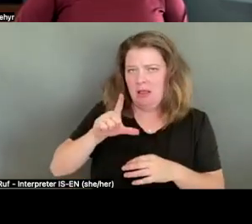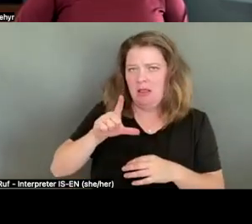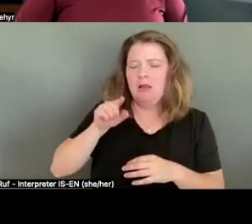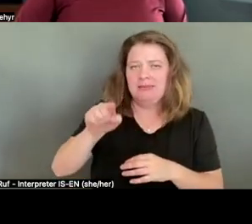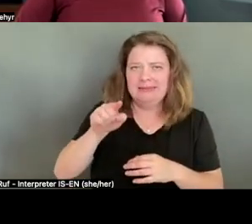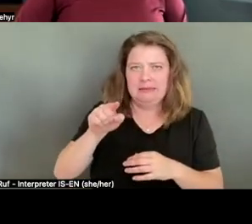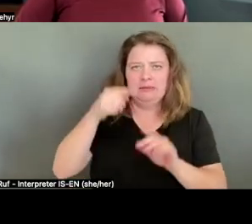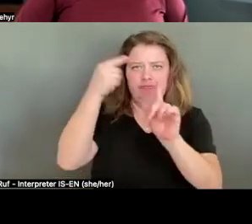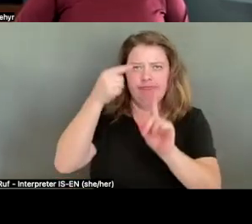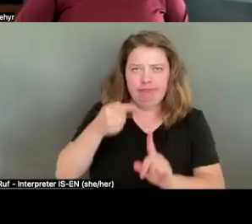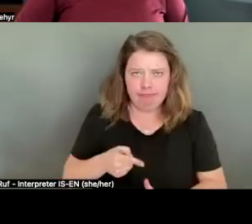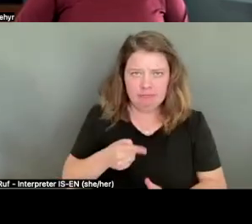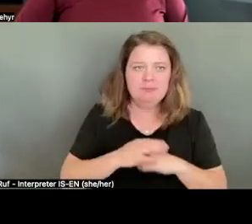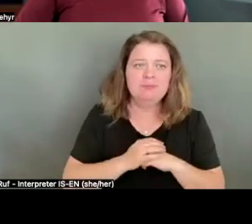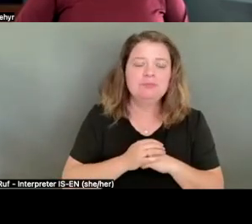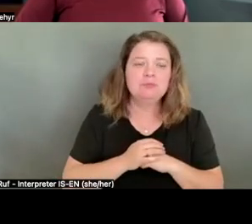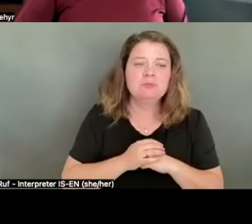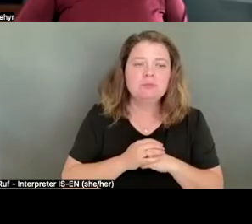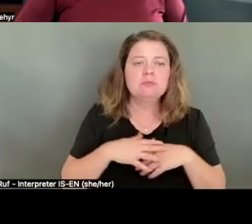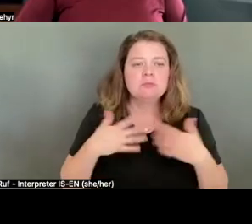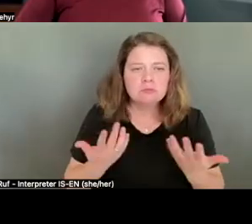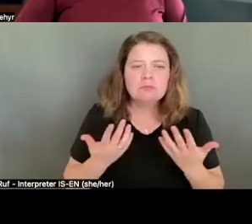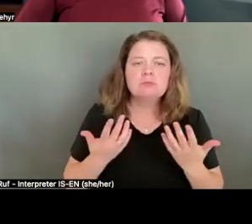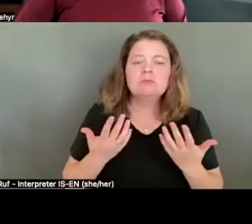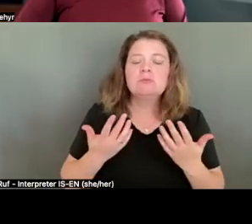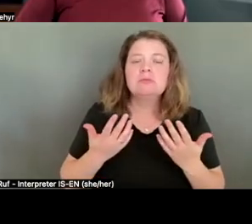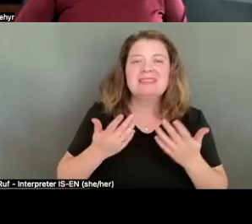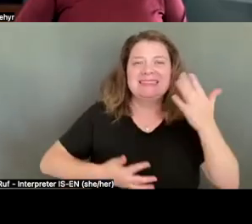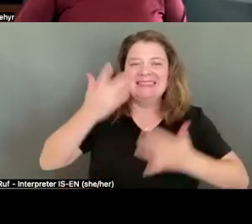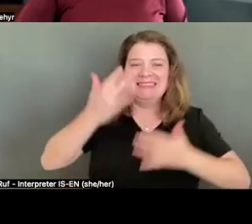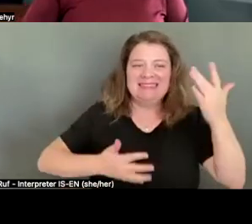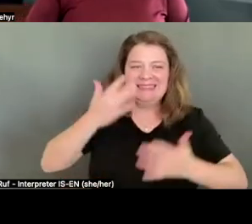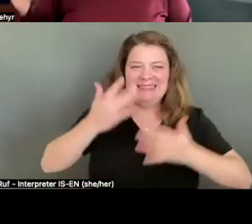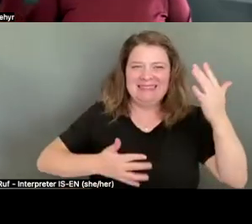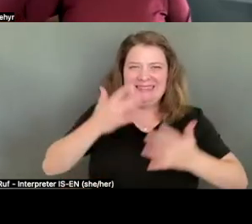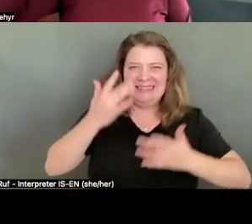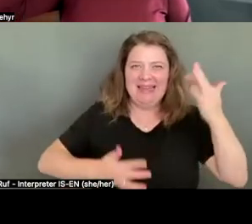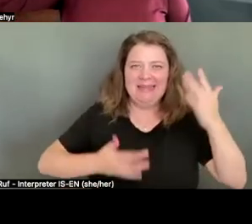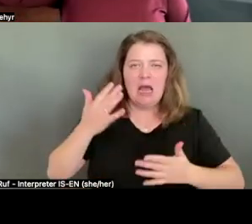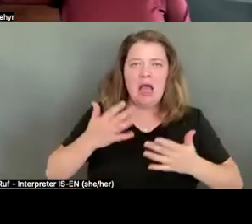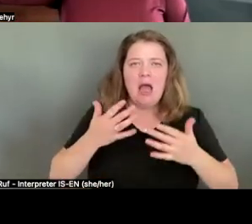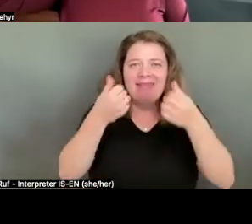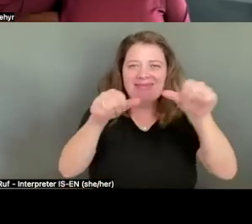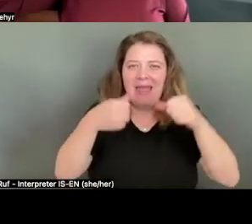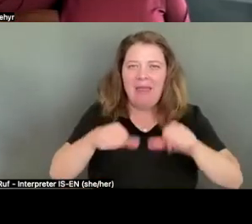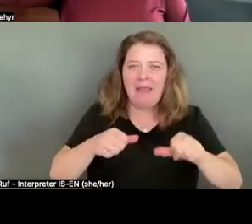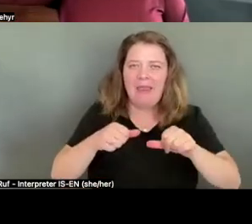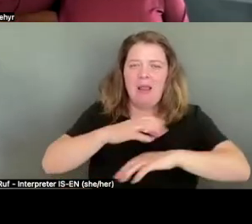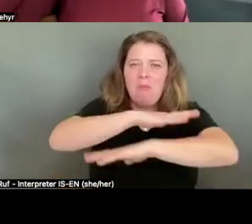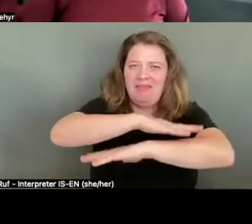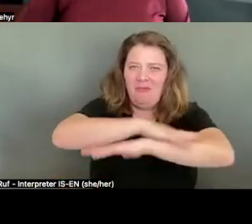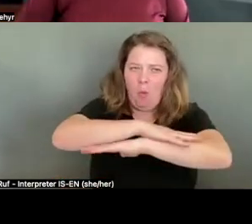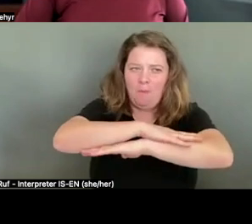to develop a video-based data collection and tagging platform that allows us to deal with